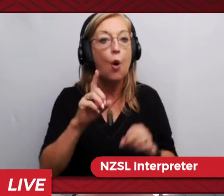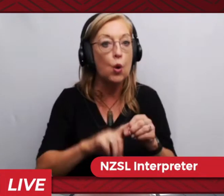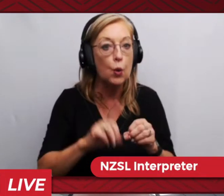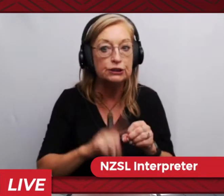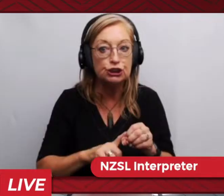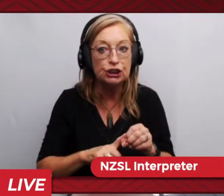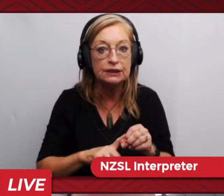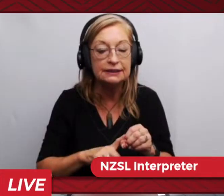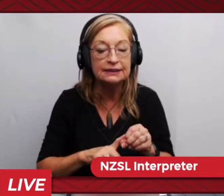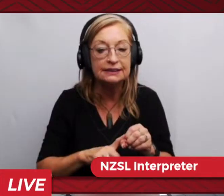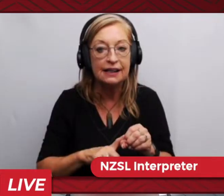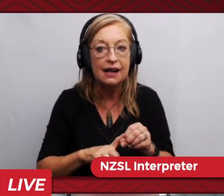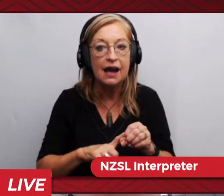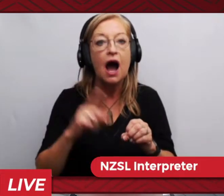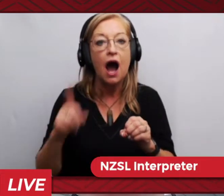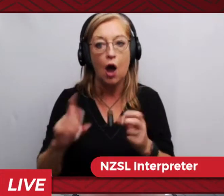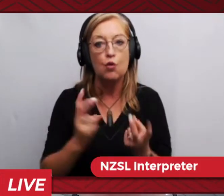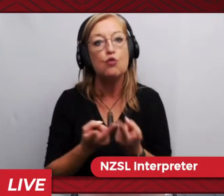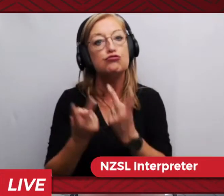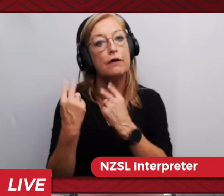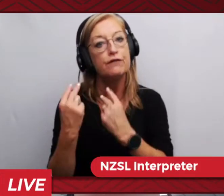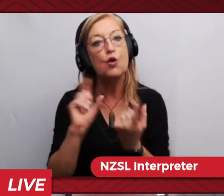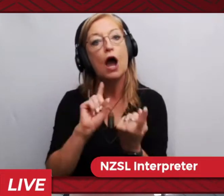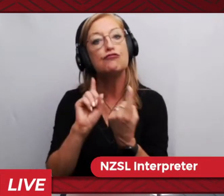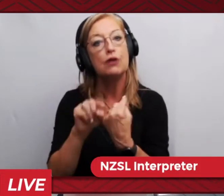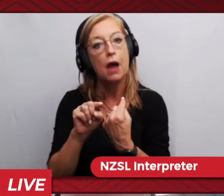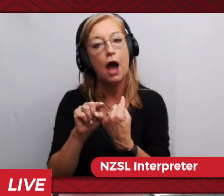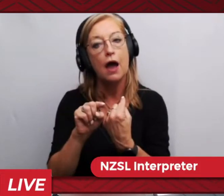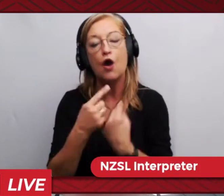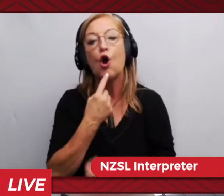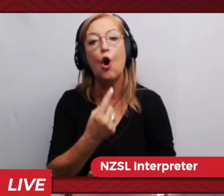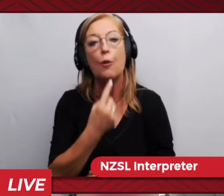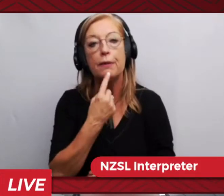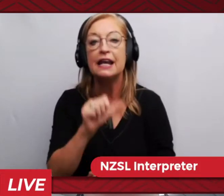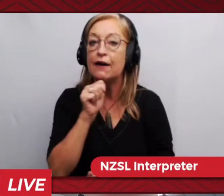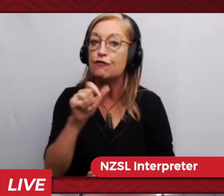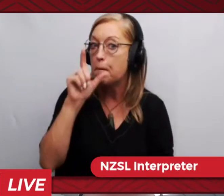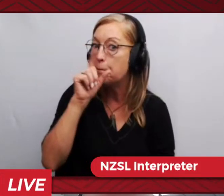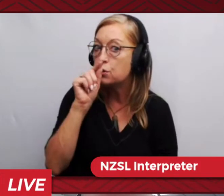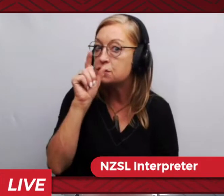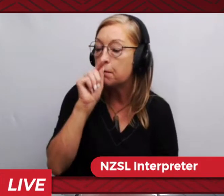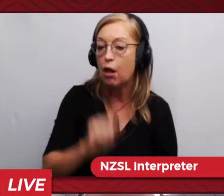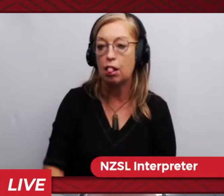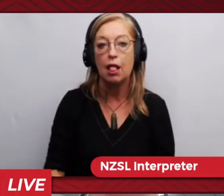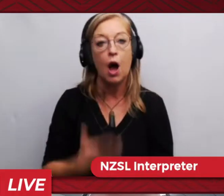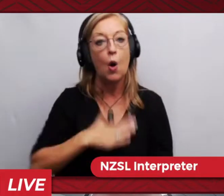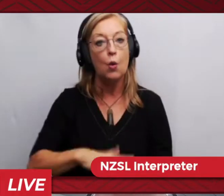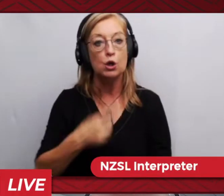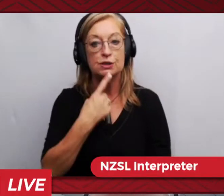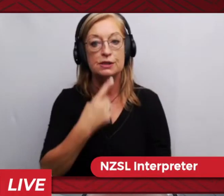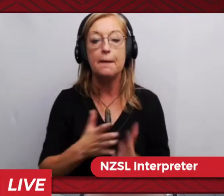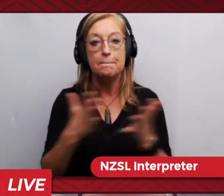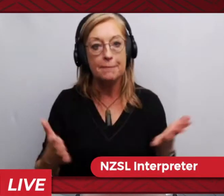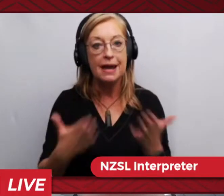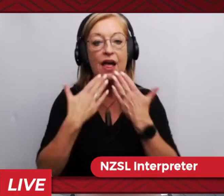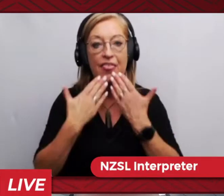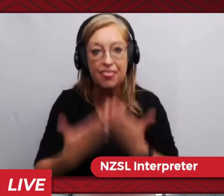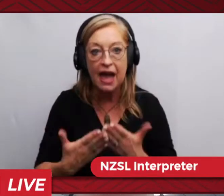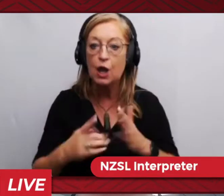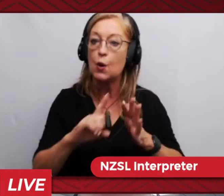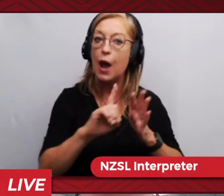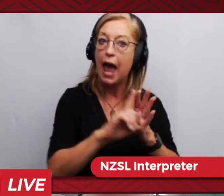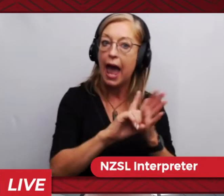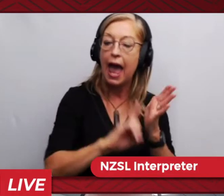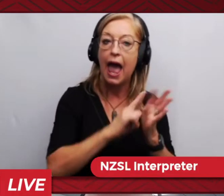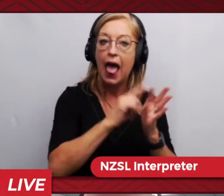end, I'll review and reply via comment if I can. I just want to say a massive thank you to Alan and Steph for joining me